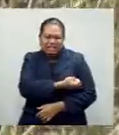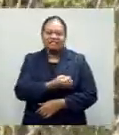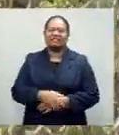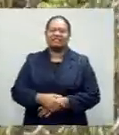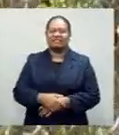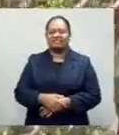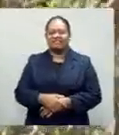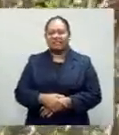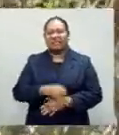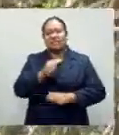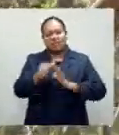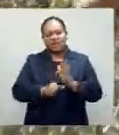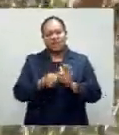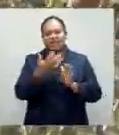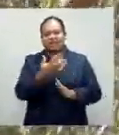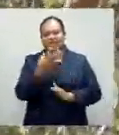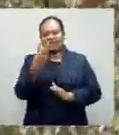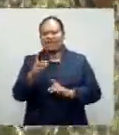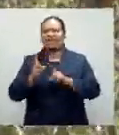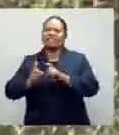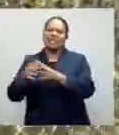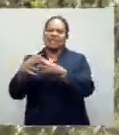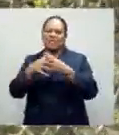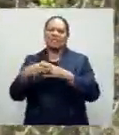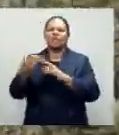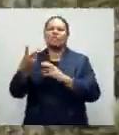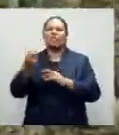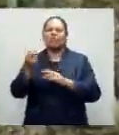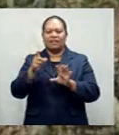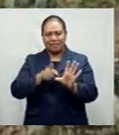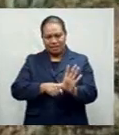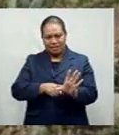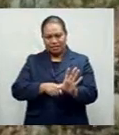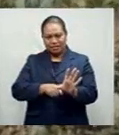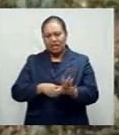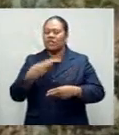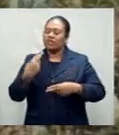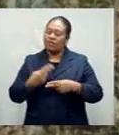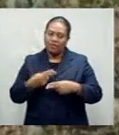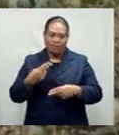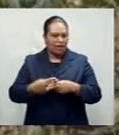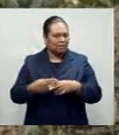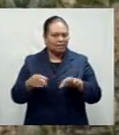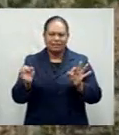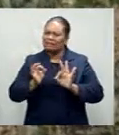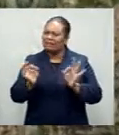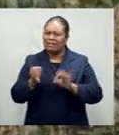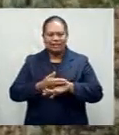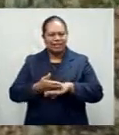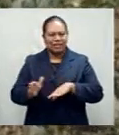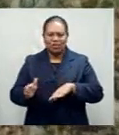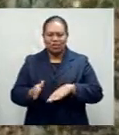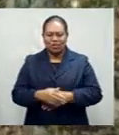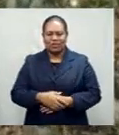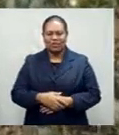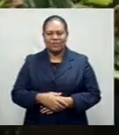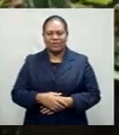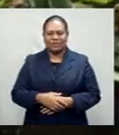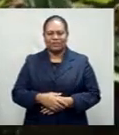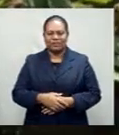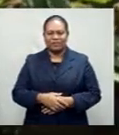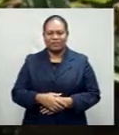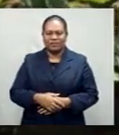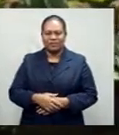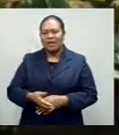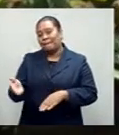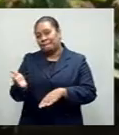The 53-year-old who stayed in the U.S. for almost 20 years says farming is nothing new for him. Our parents were alive, we used to have